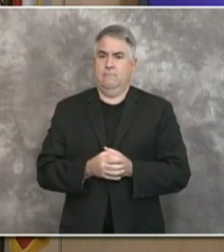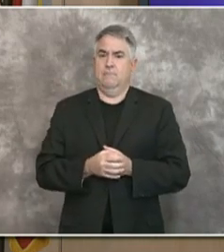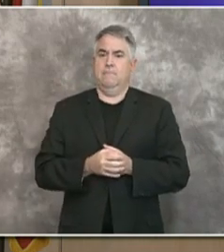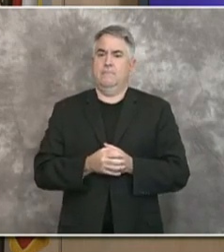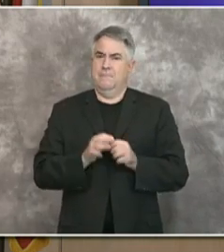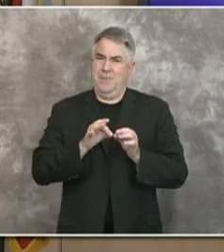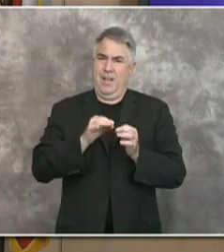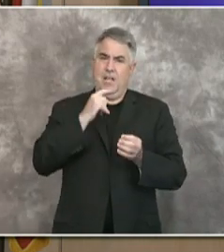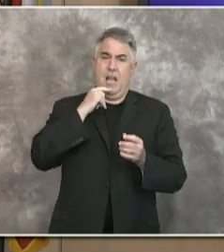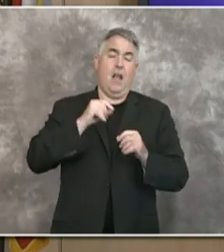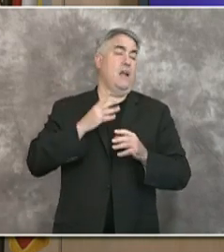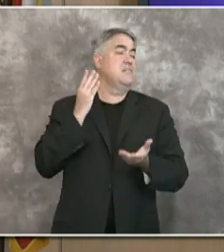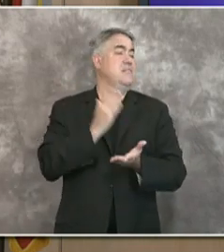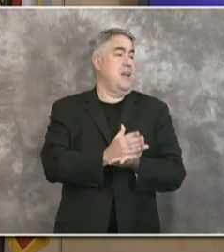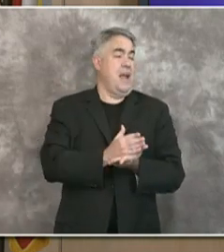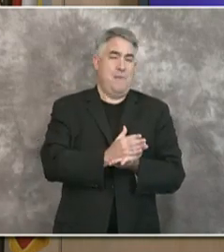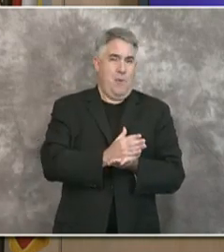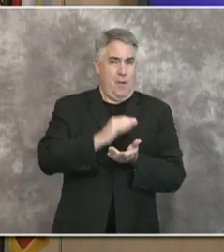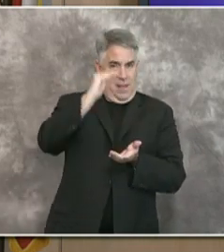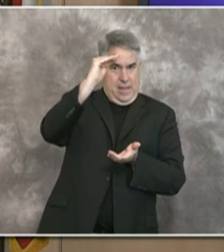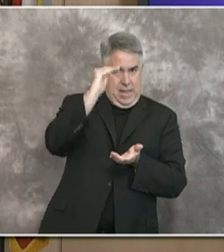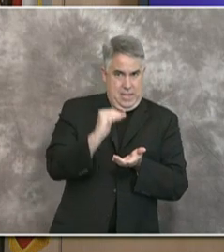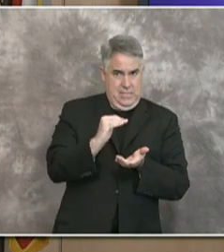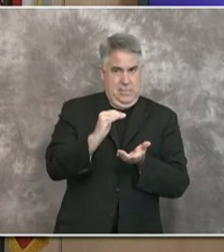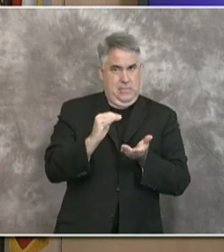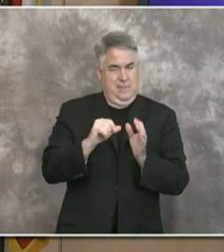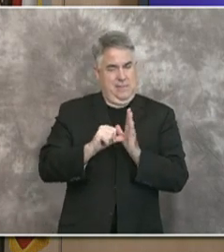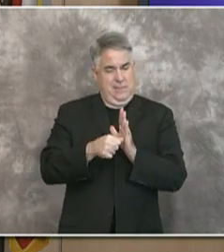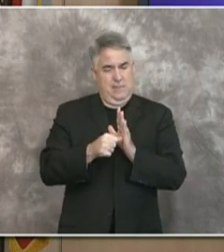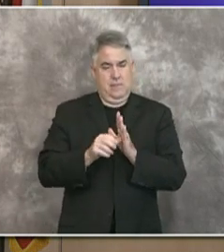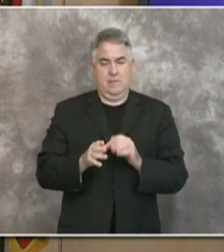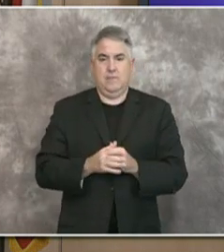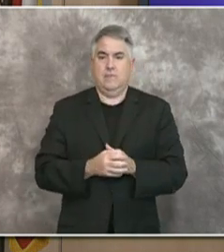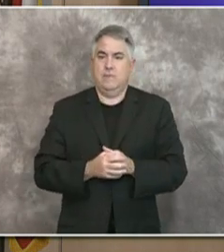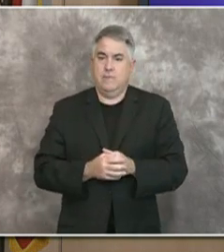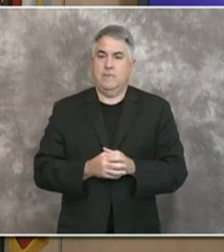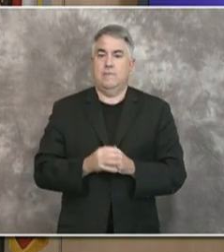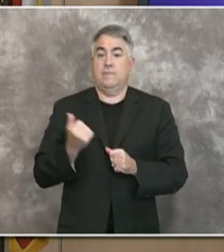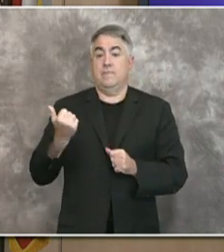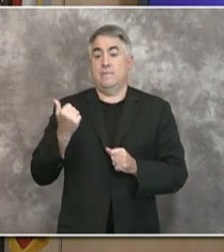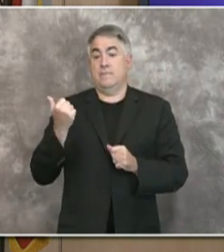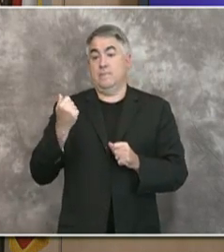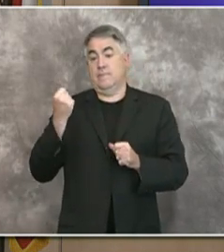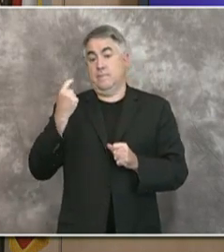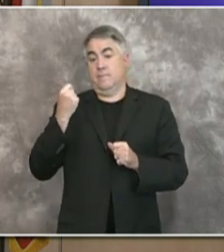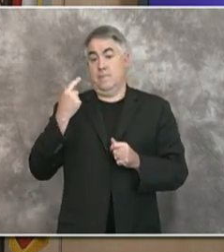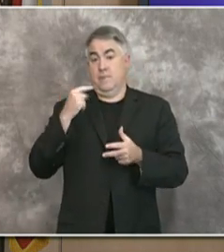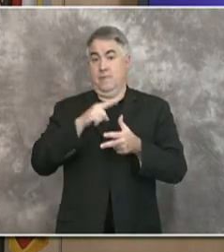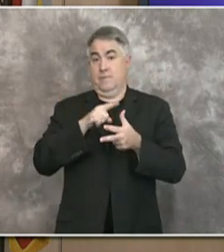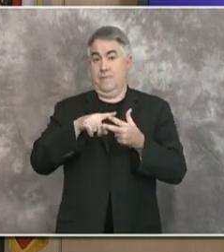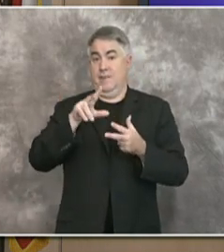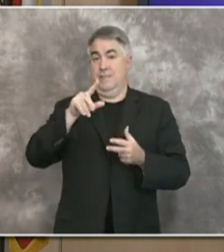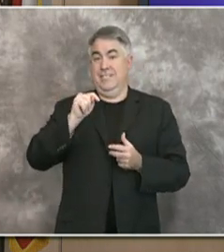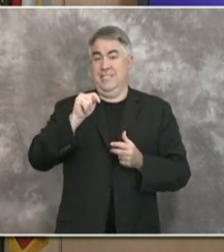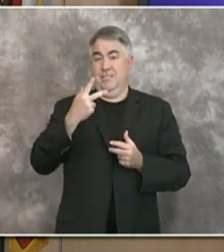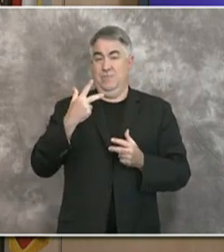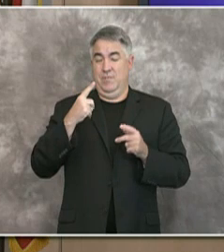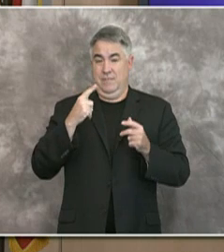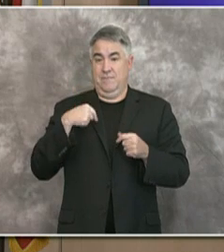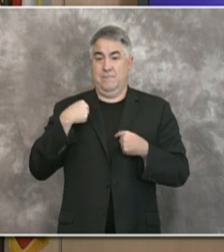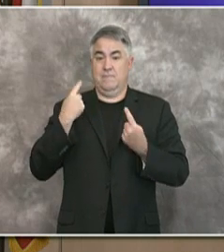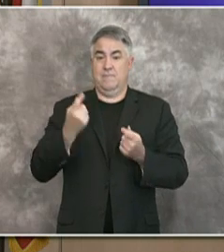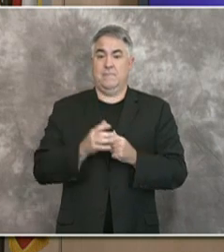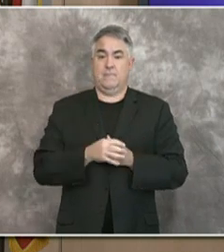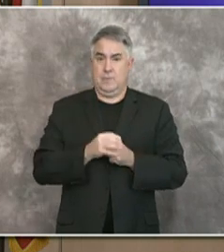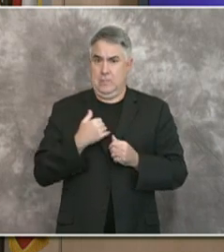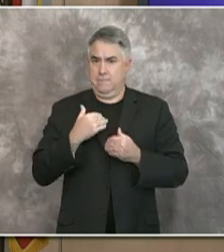transmission. And if we do those things in conjunction with our rigorous testing, tracing, and treatment, then our hope is we can move through this